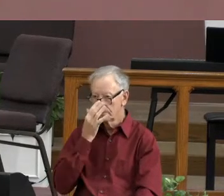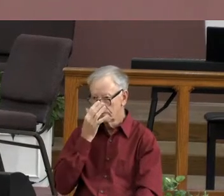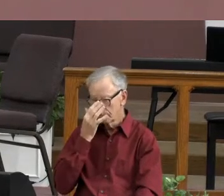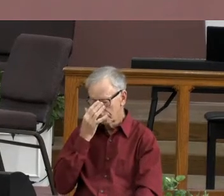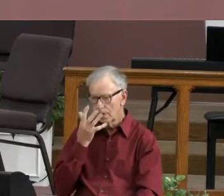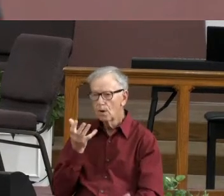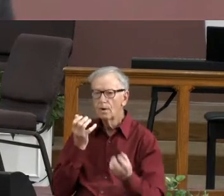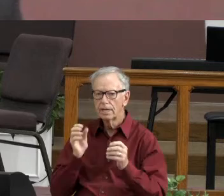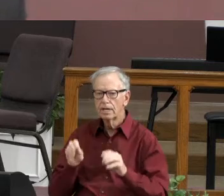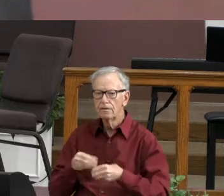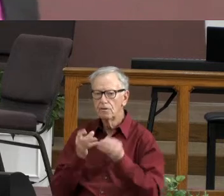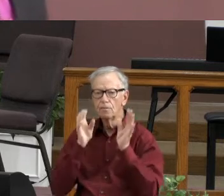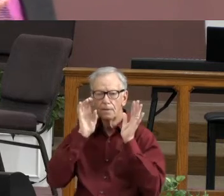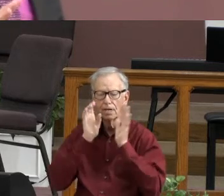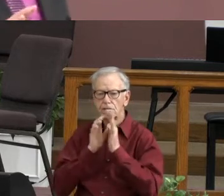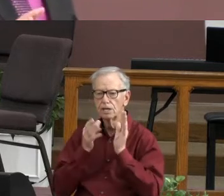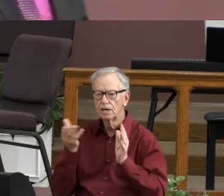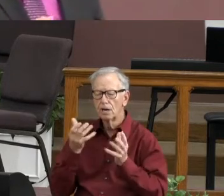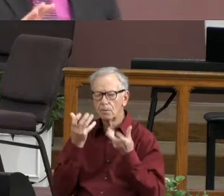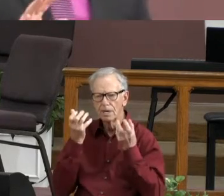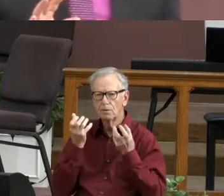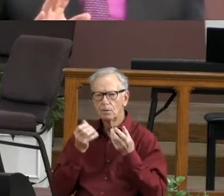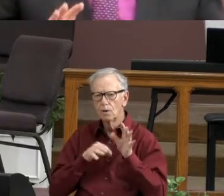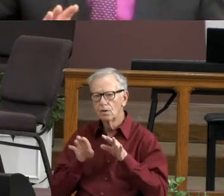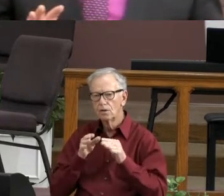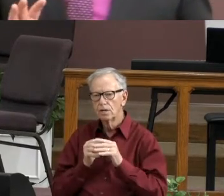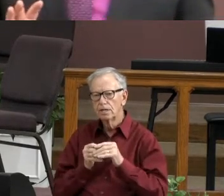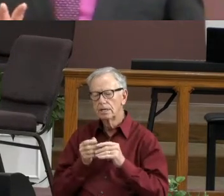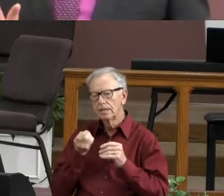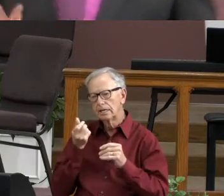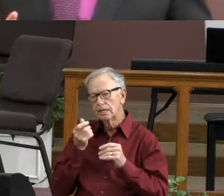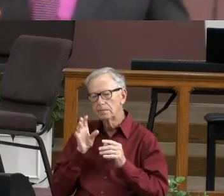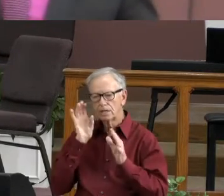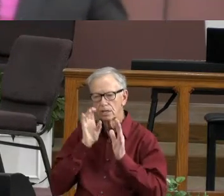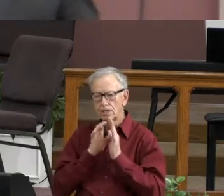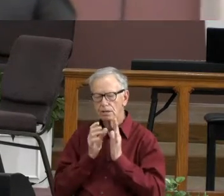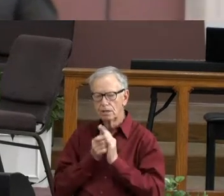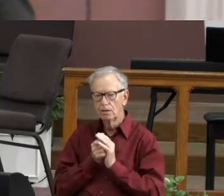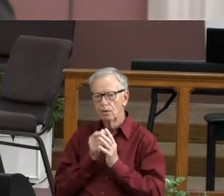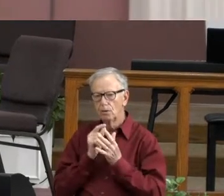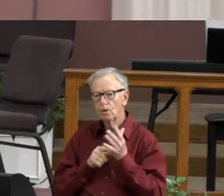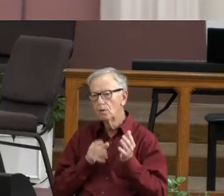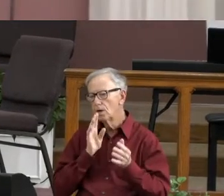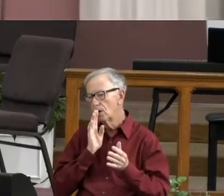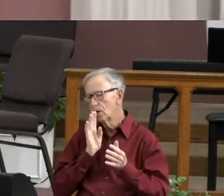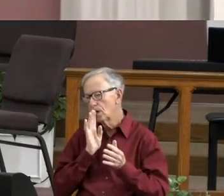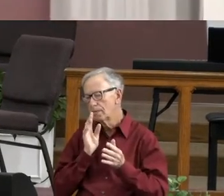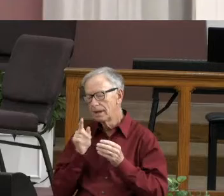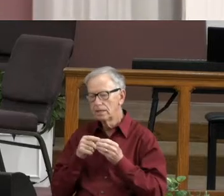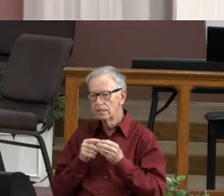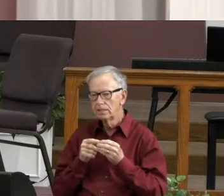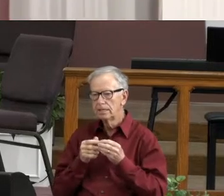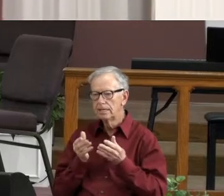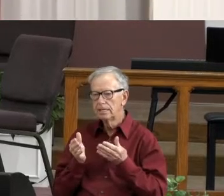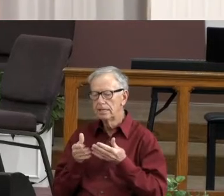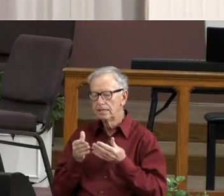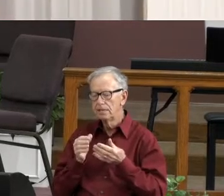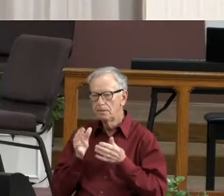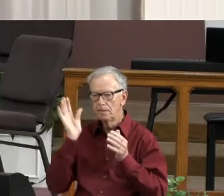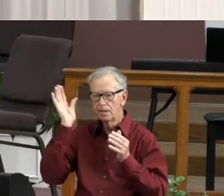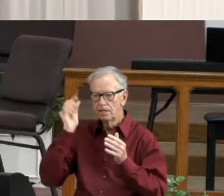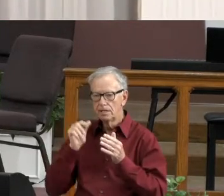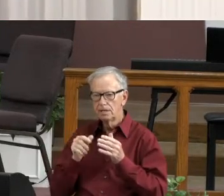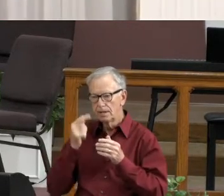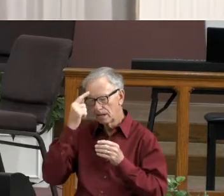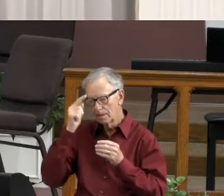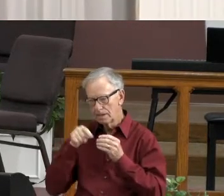I want to give you a picture here. I want us to just kind of walk through this and get a little picture of what we're talking about. Very simple message for us to consider this